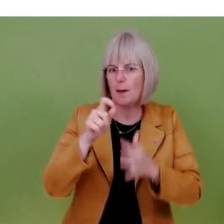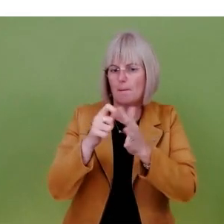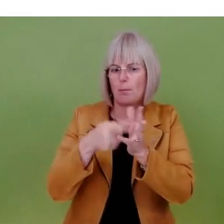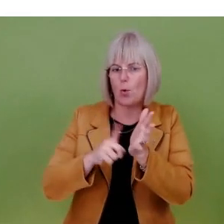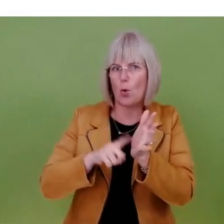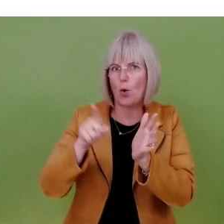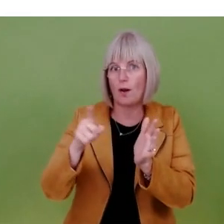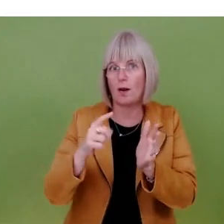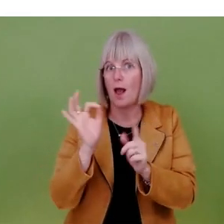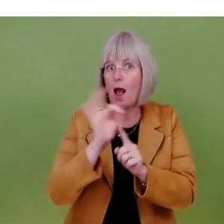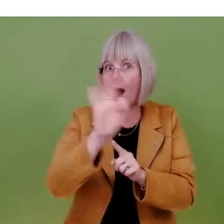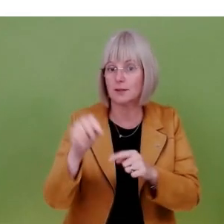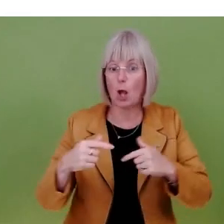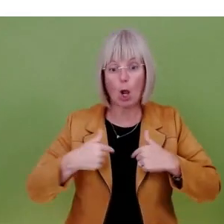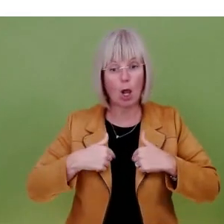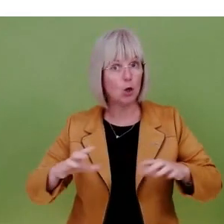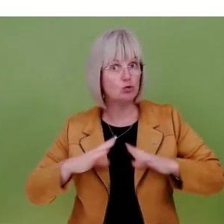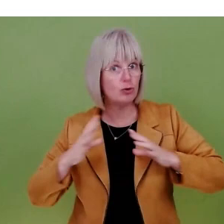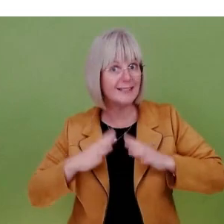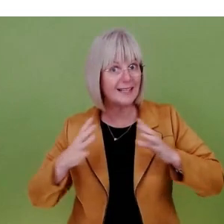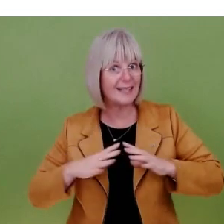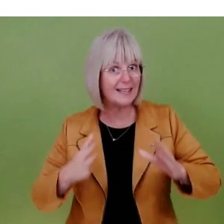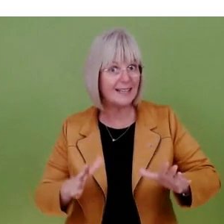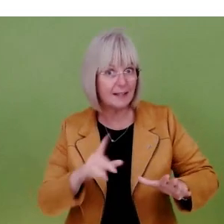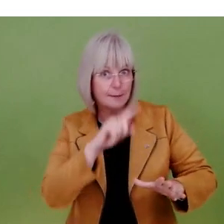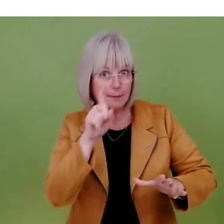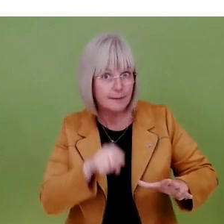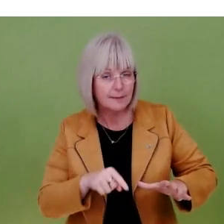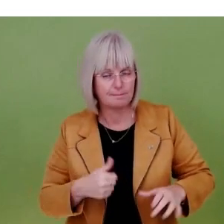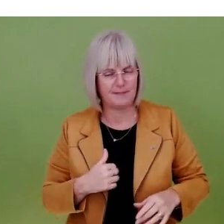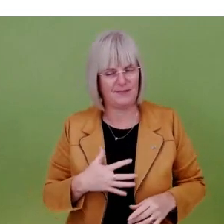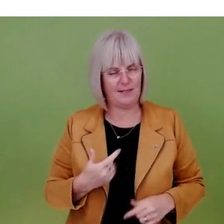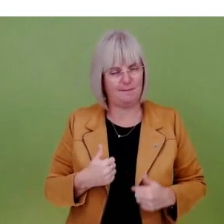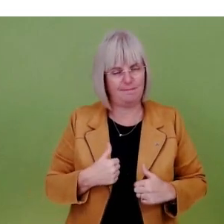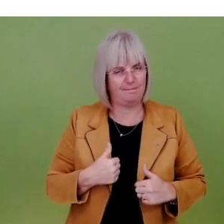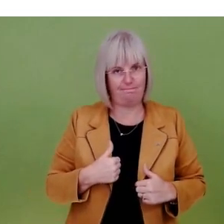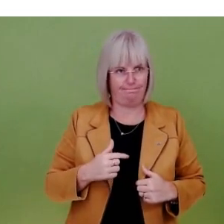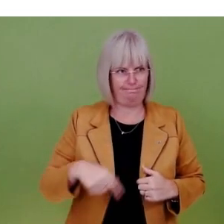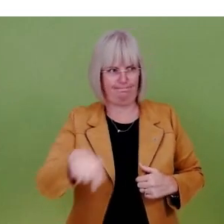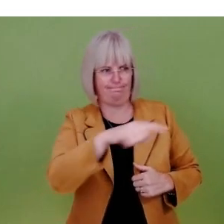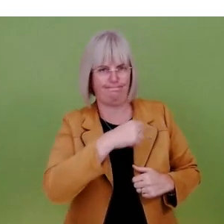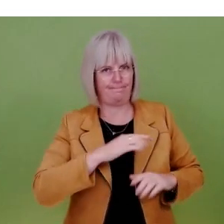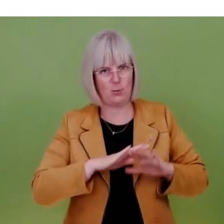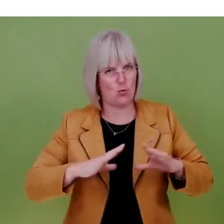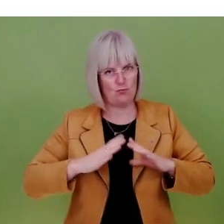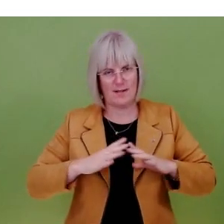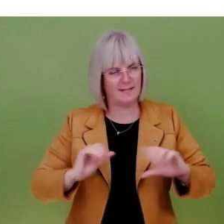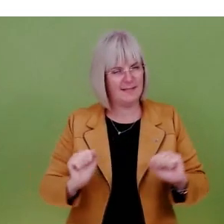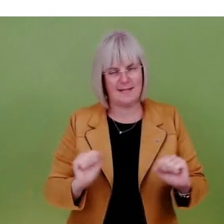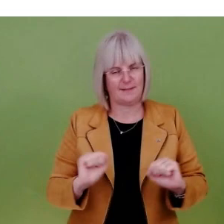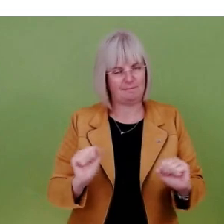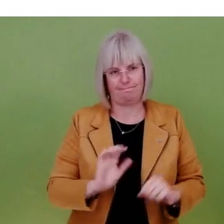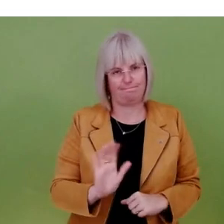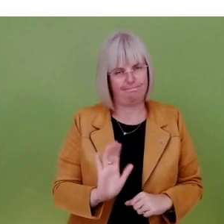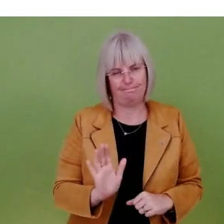think that we're ready for EDI in many ways. I think people are so concerned about getting it wrong